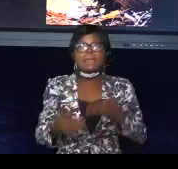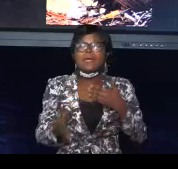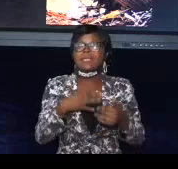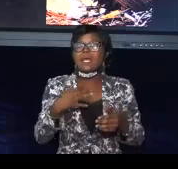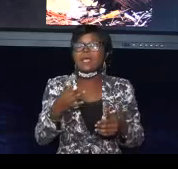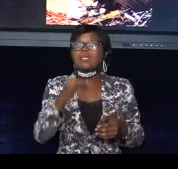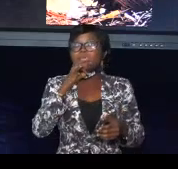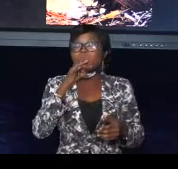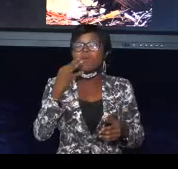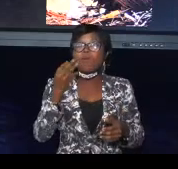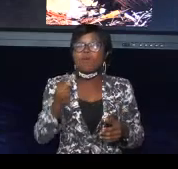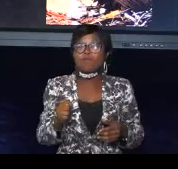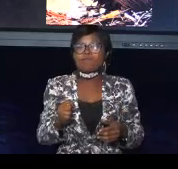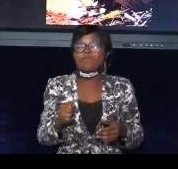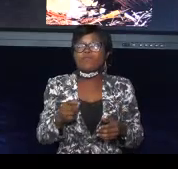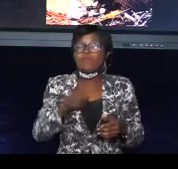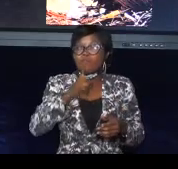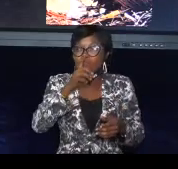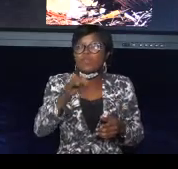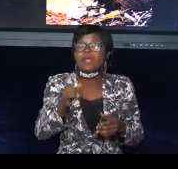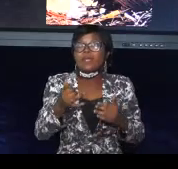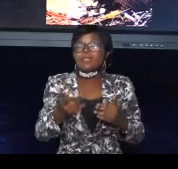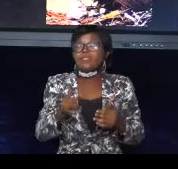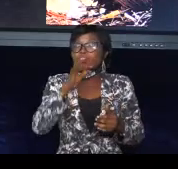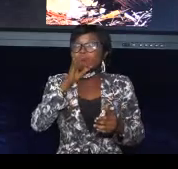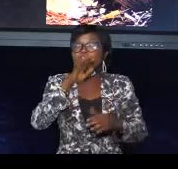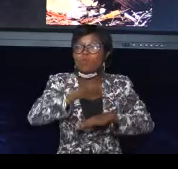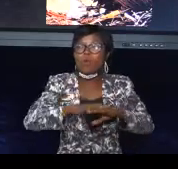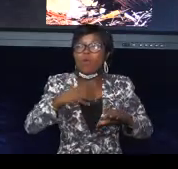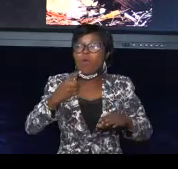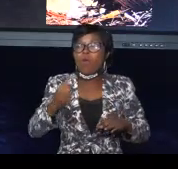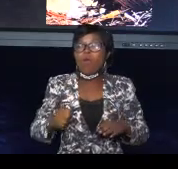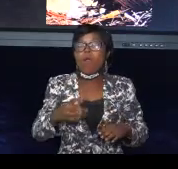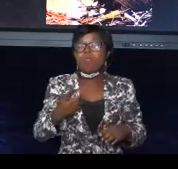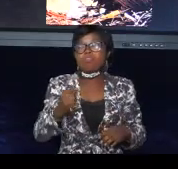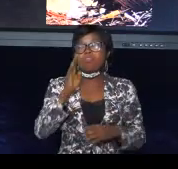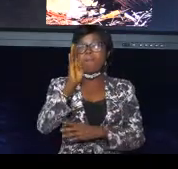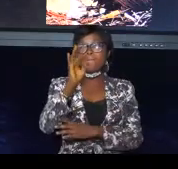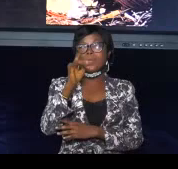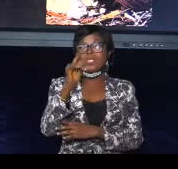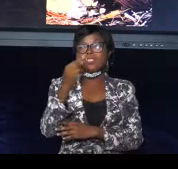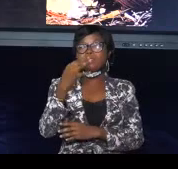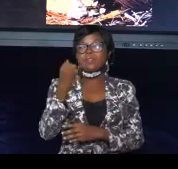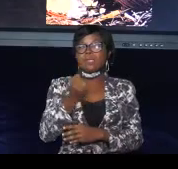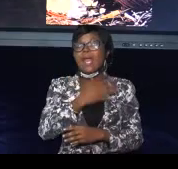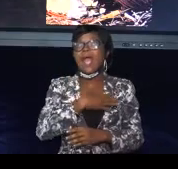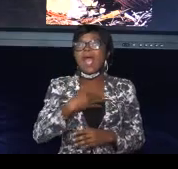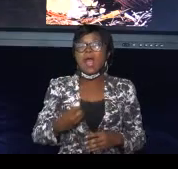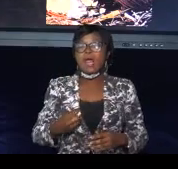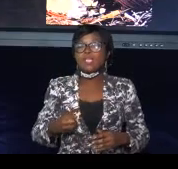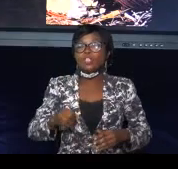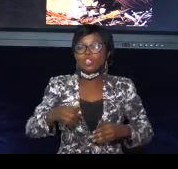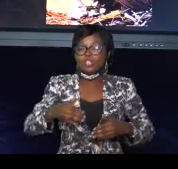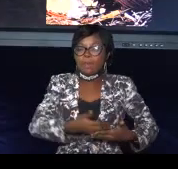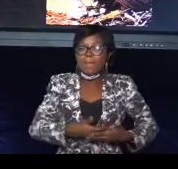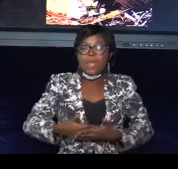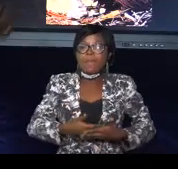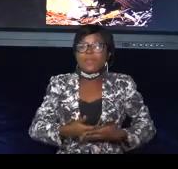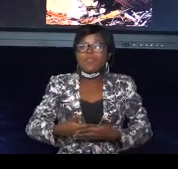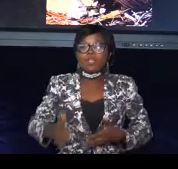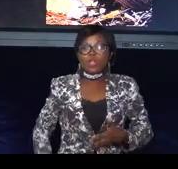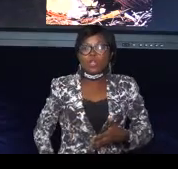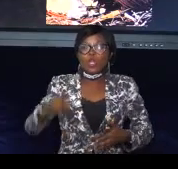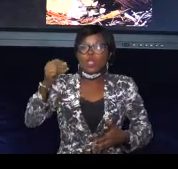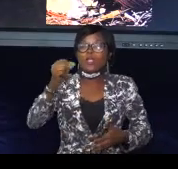of fact, the female dog is called the bitch. And the young one is called a puppy. It's called what?